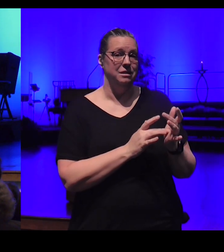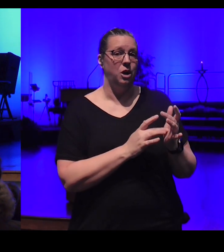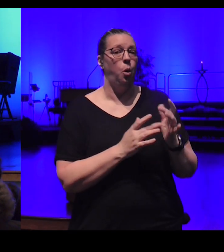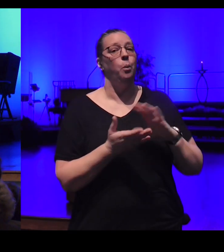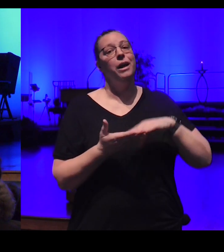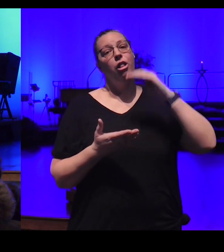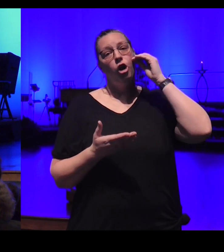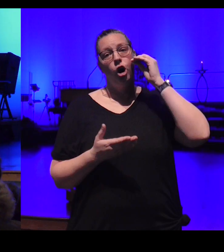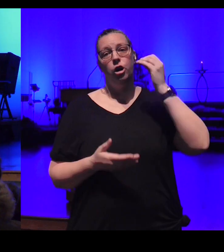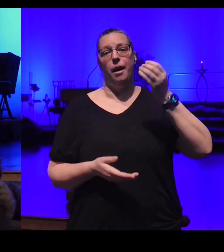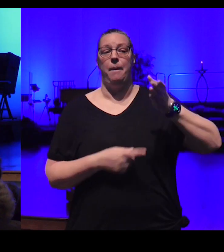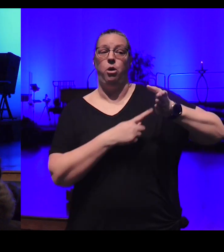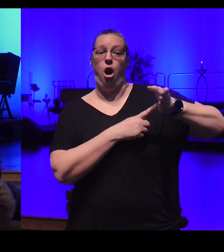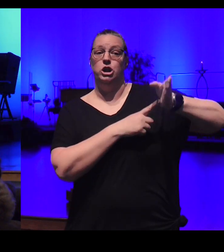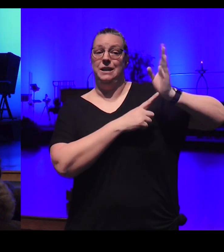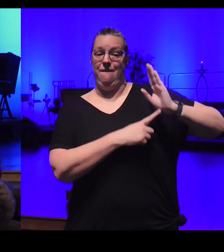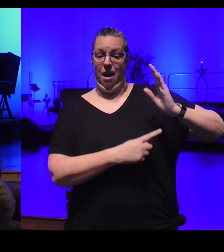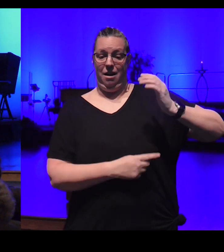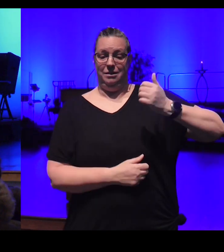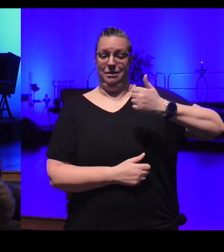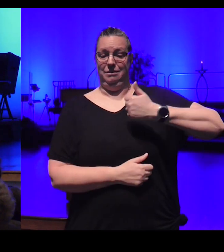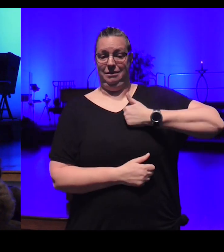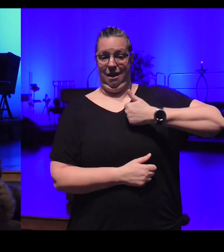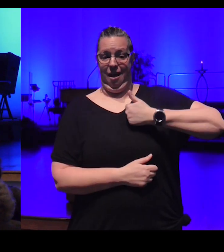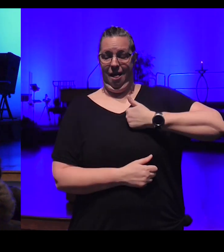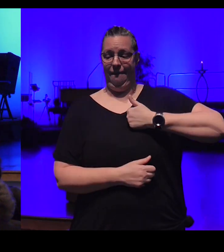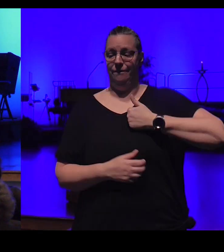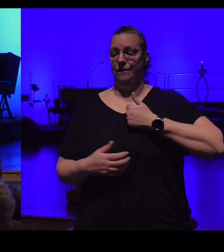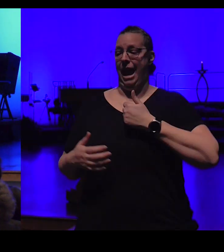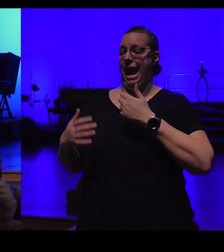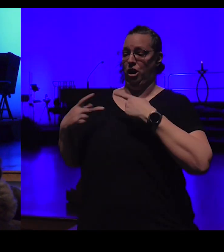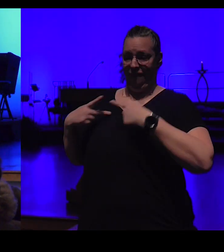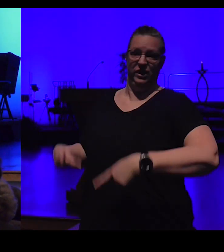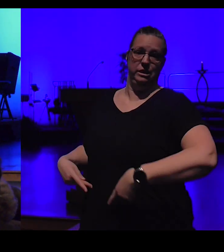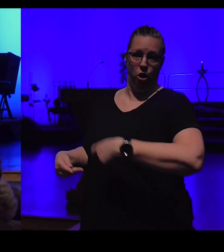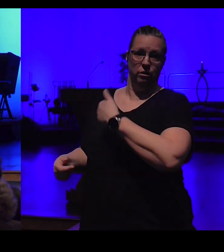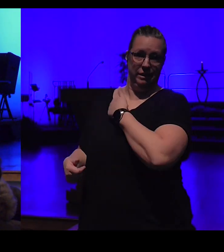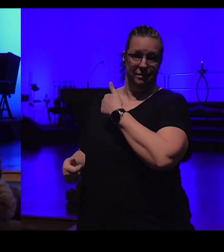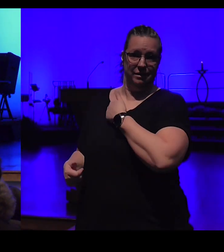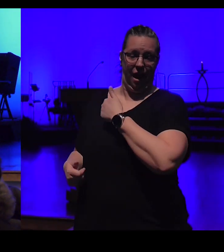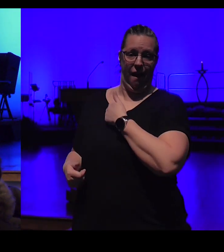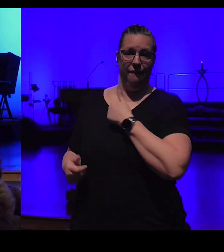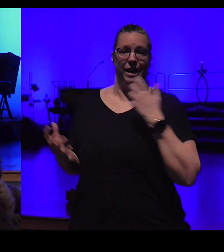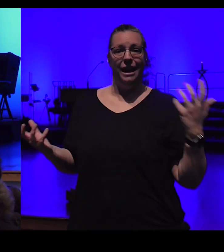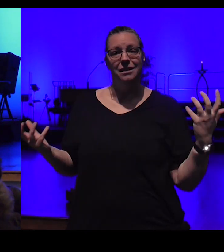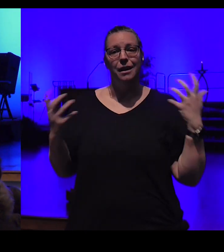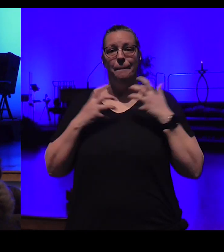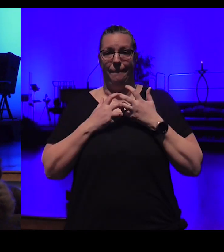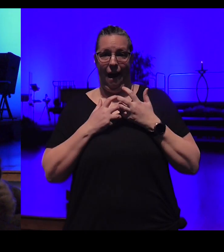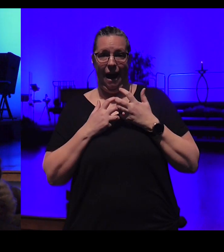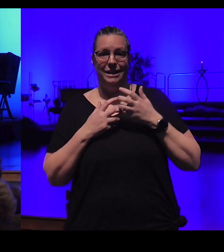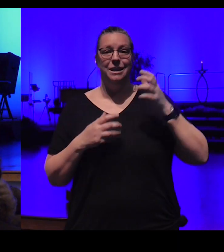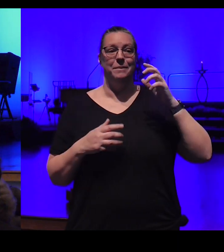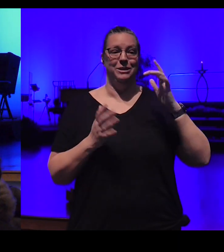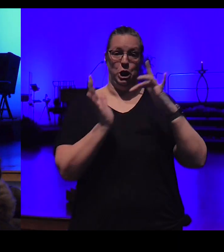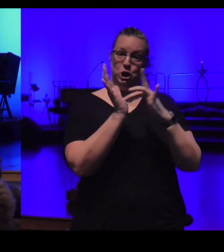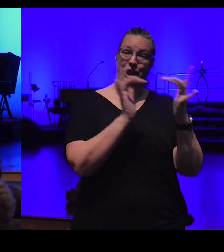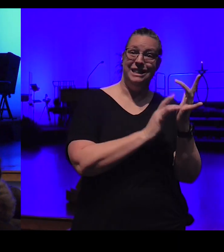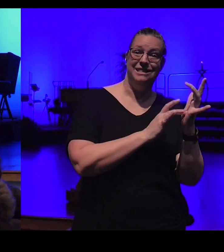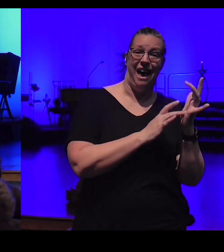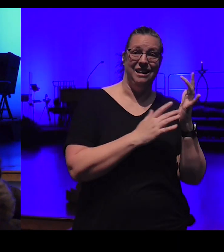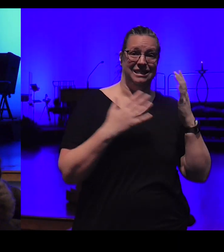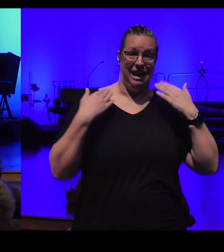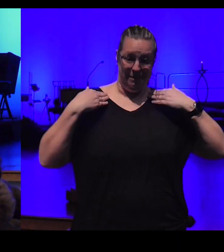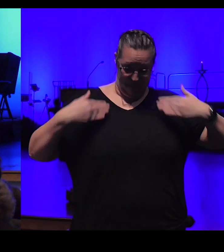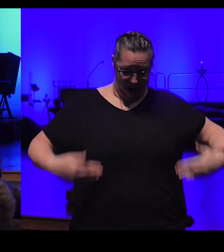selves. There's this coming together of the two, because Jesus in his body is radiant with